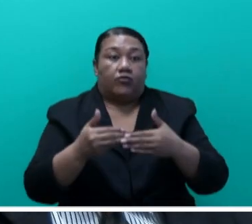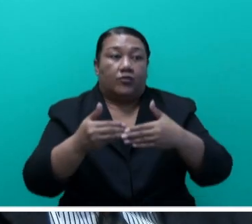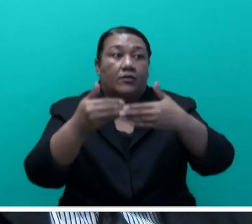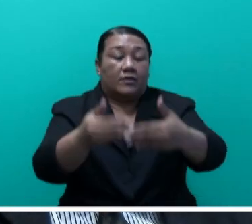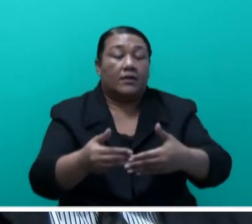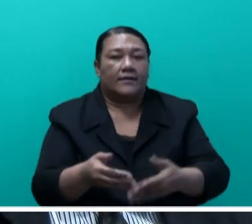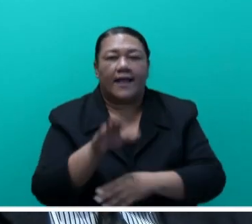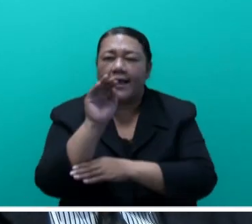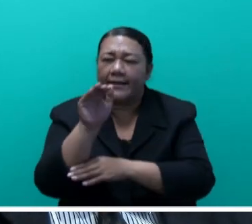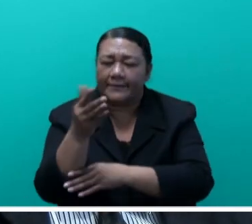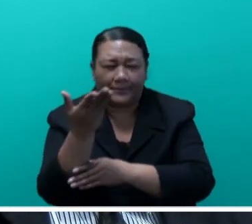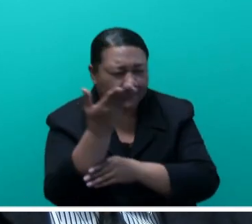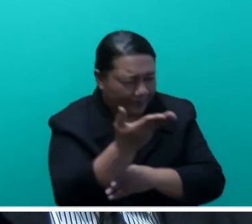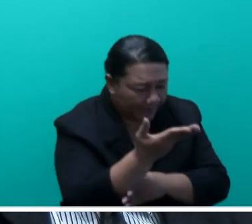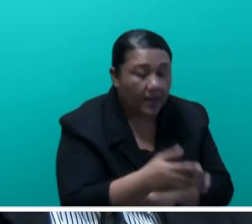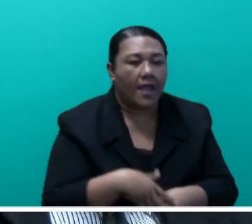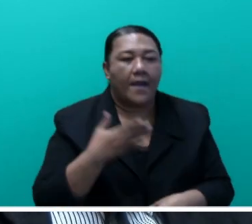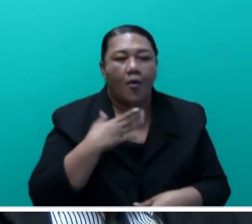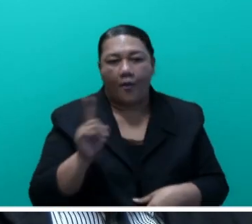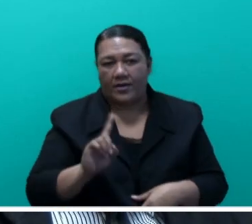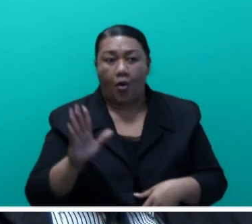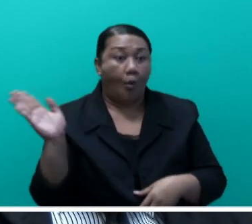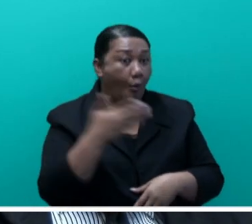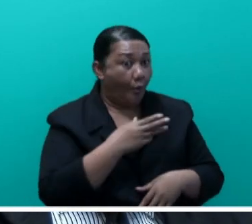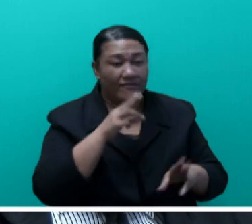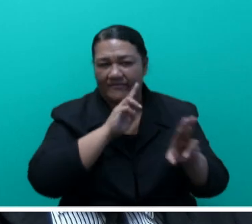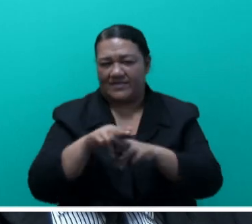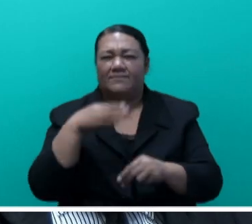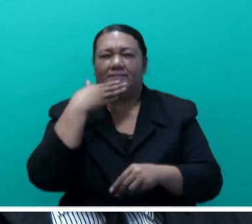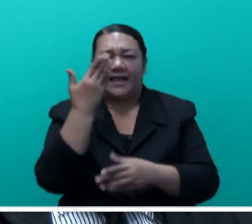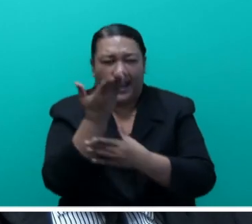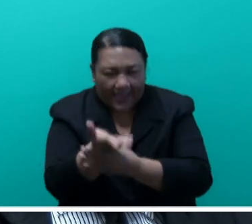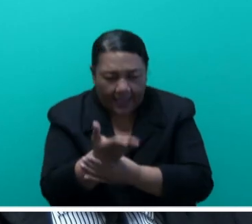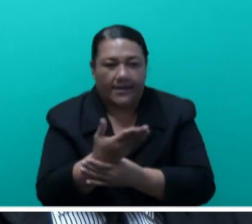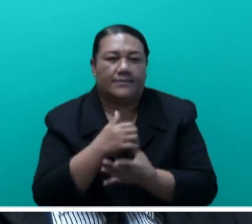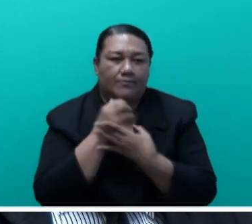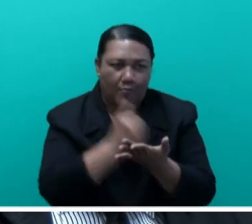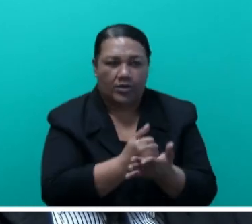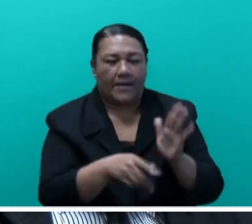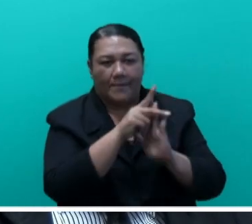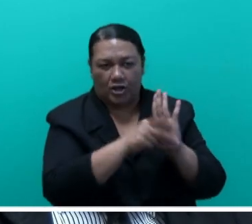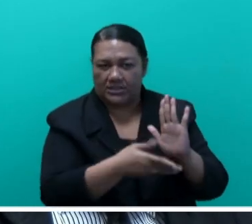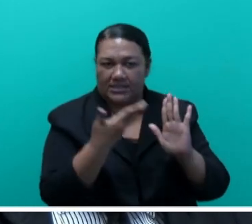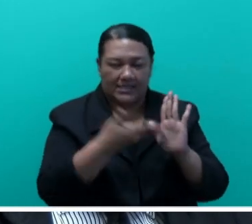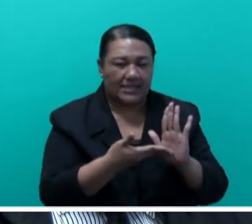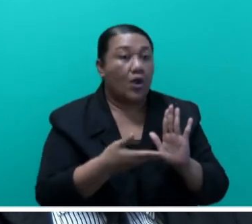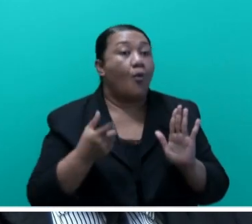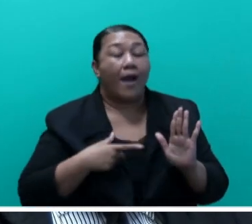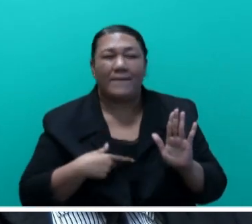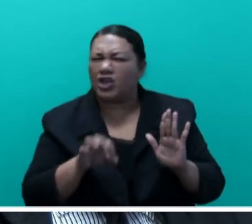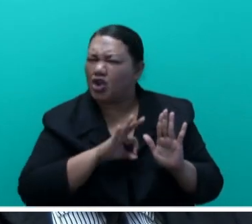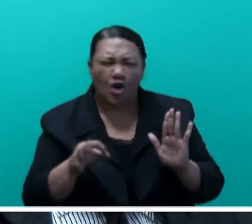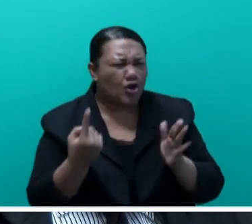all Fijians to embrace this policy and the opportunities it presents. This is not just